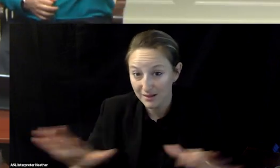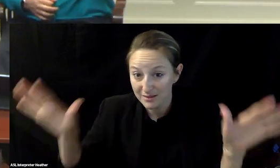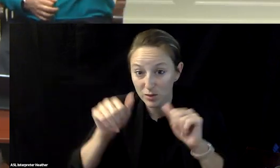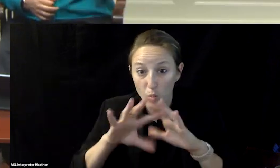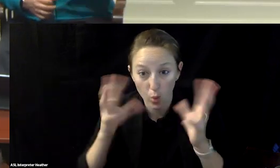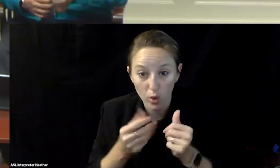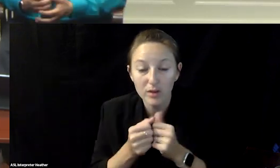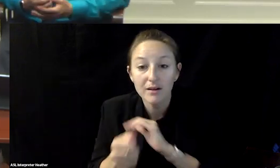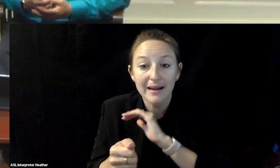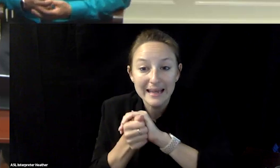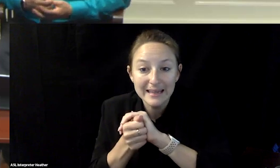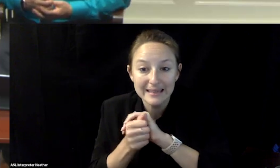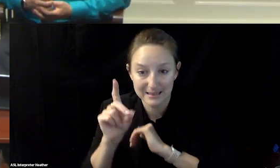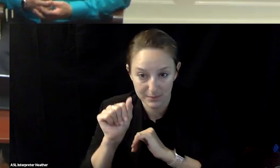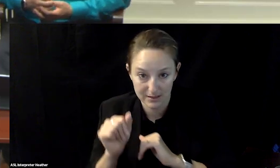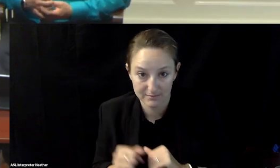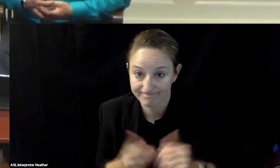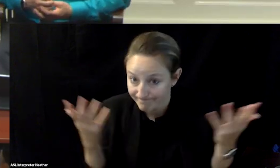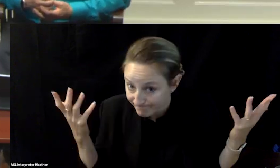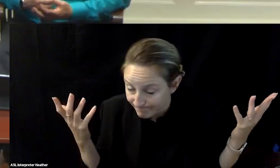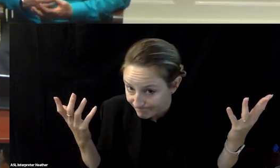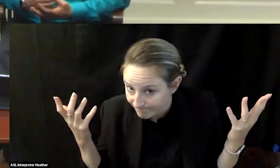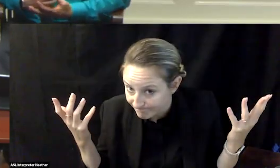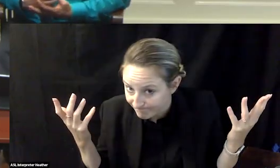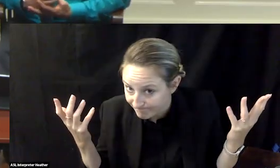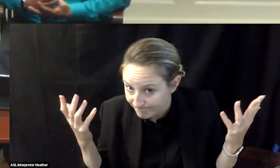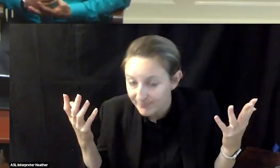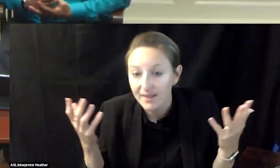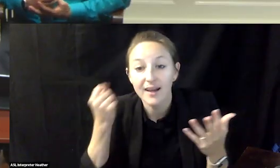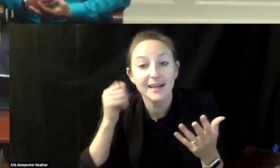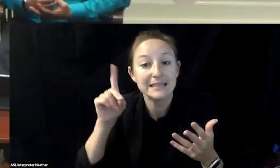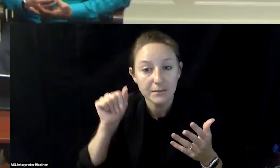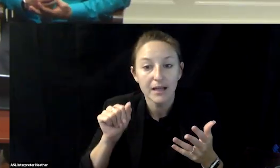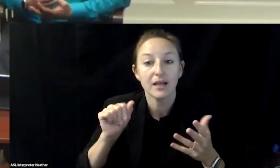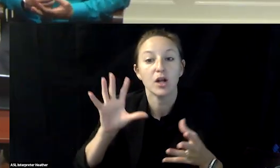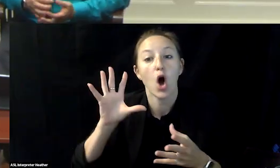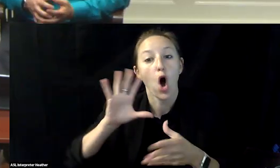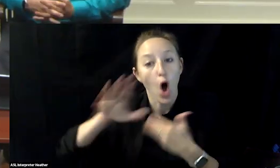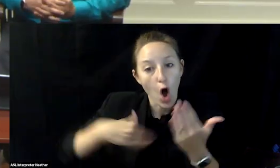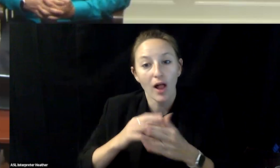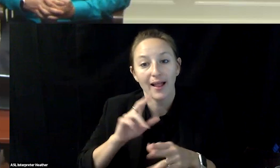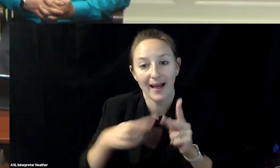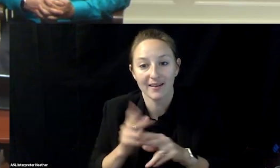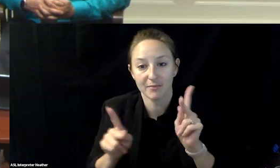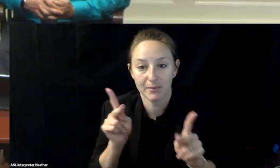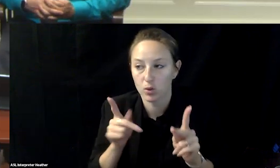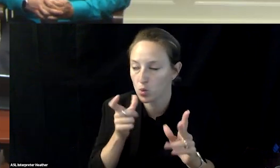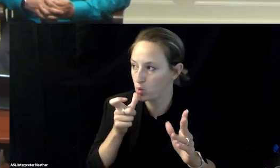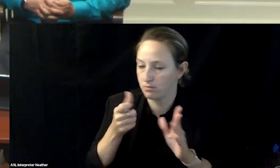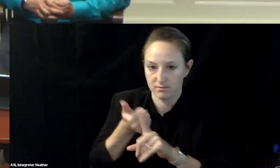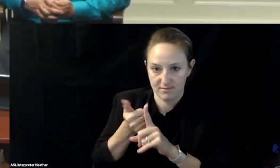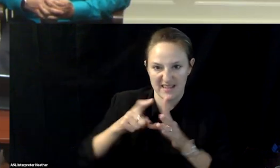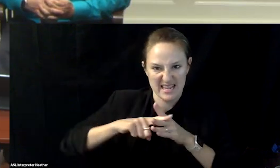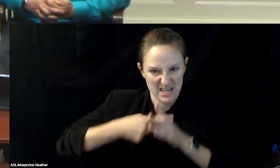So it's you know, it's all kinds of folks who are the initial champions. But I have to say,